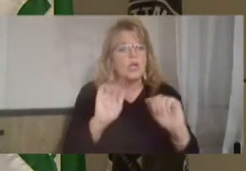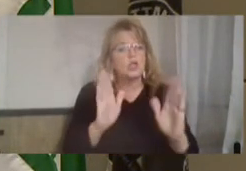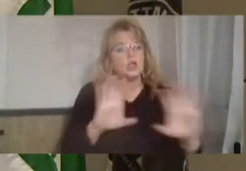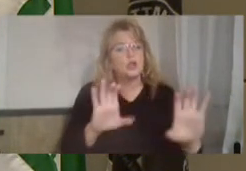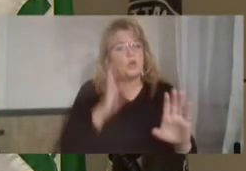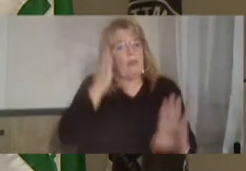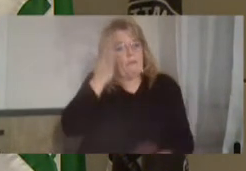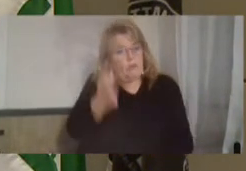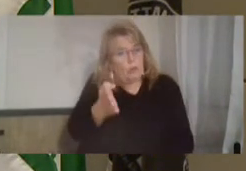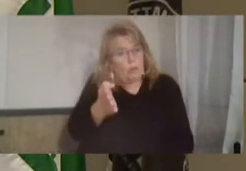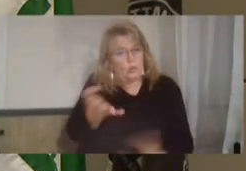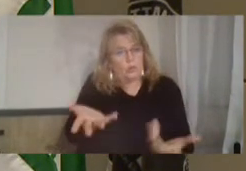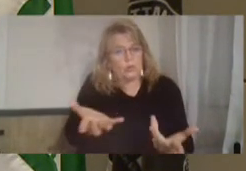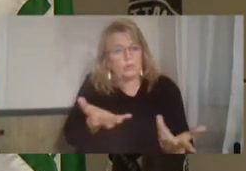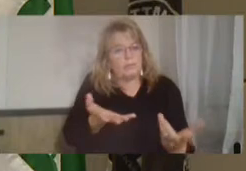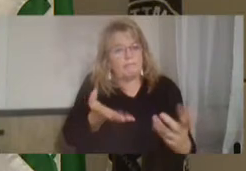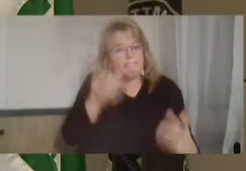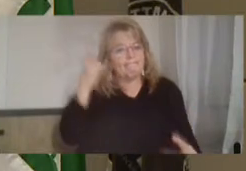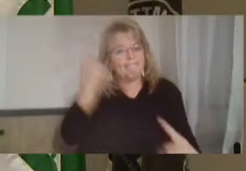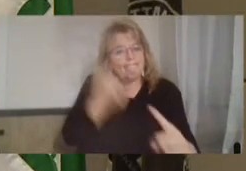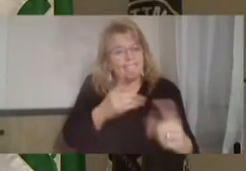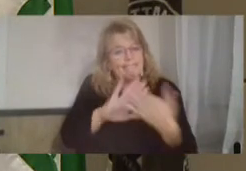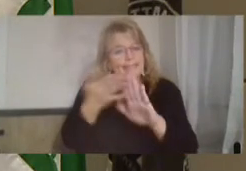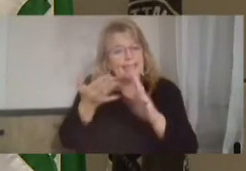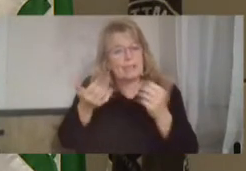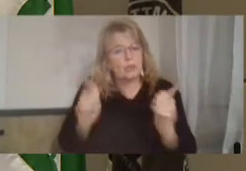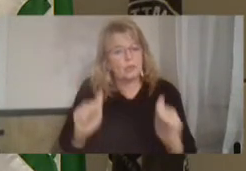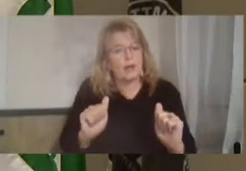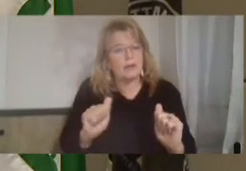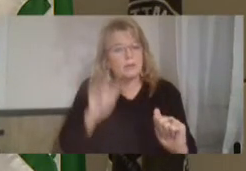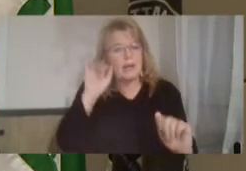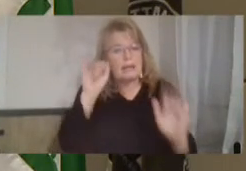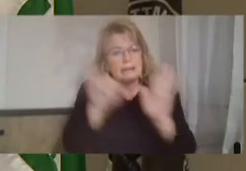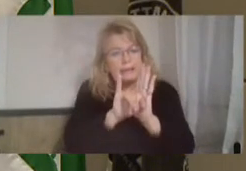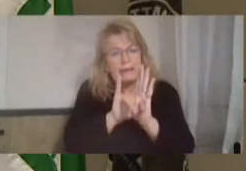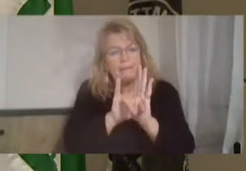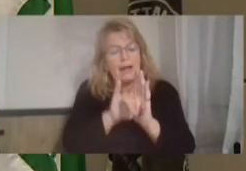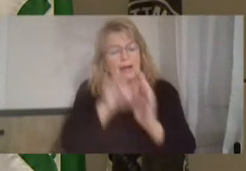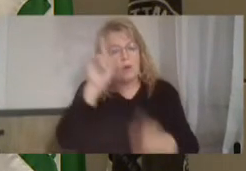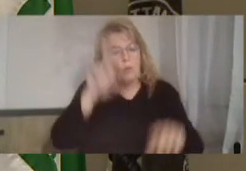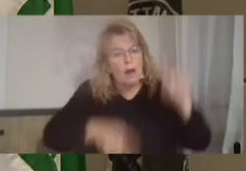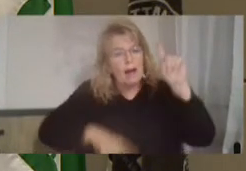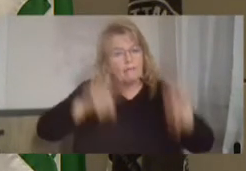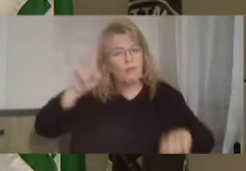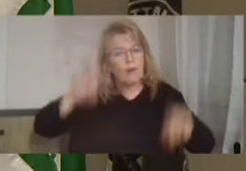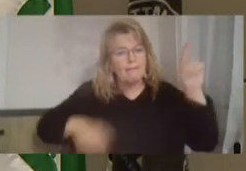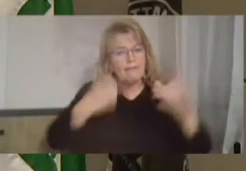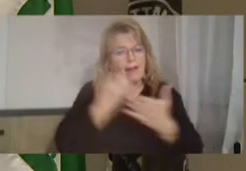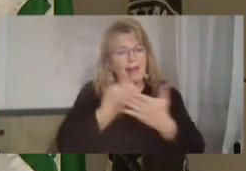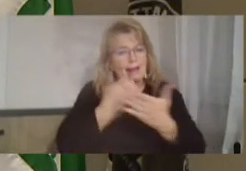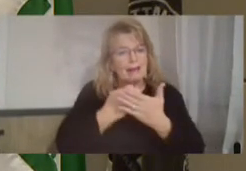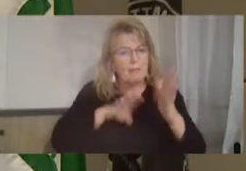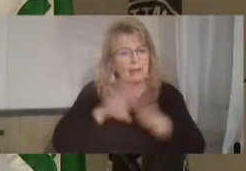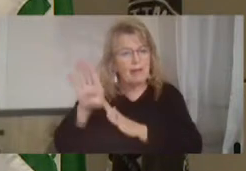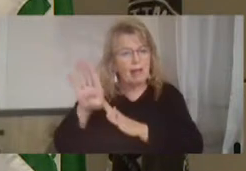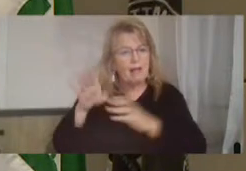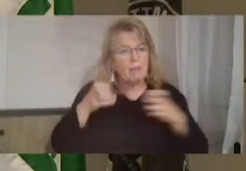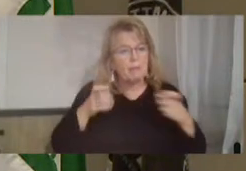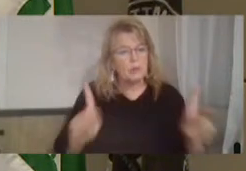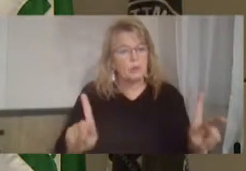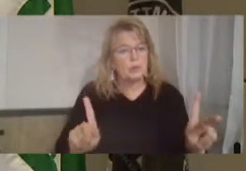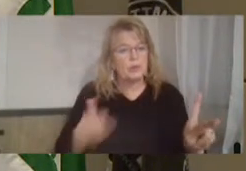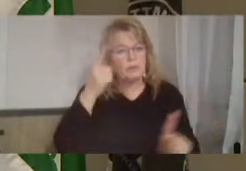of the city trying to identify a wide variety of economic development opportunities for the